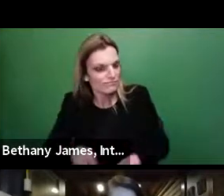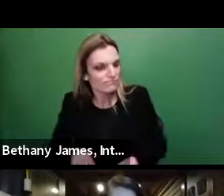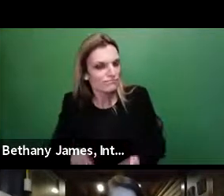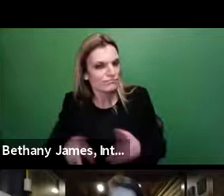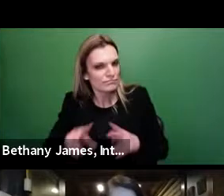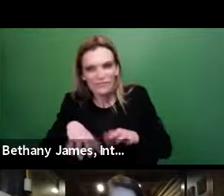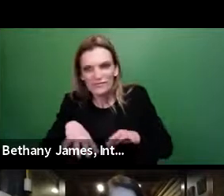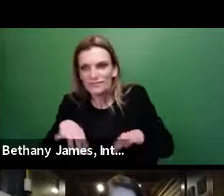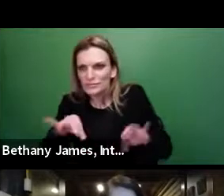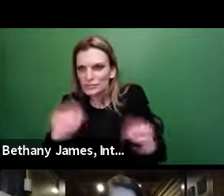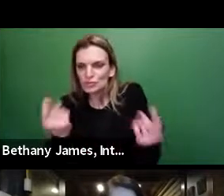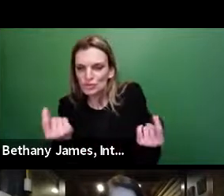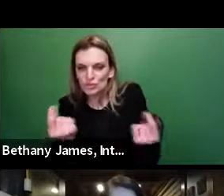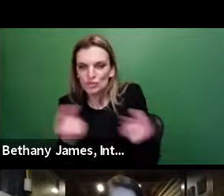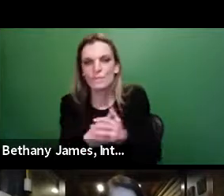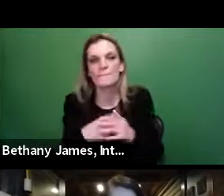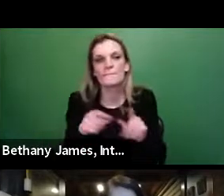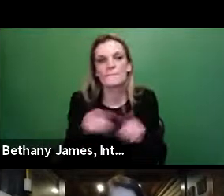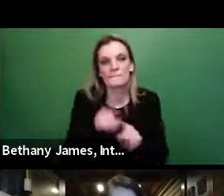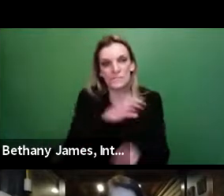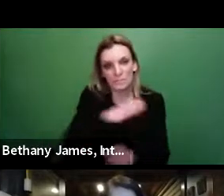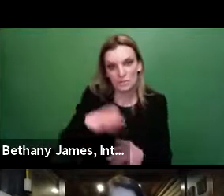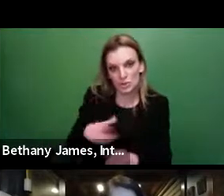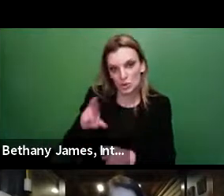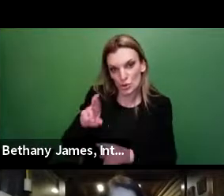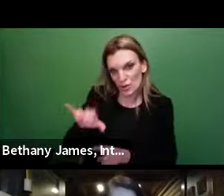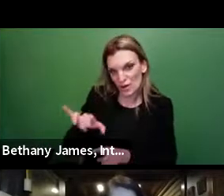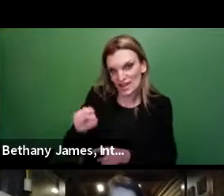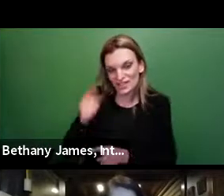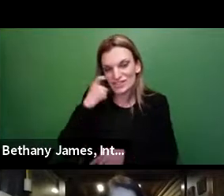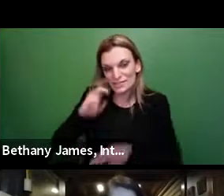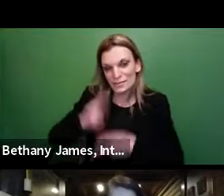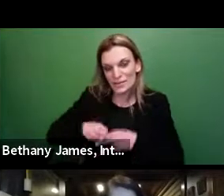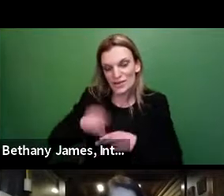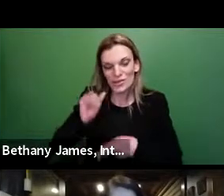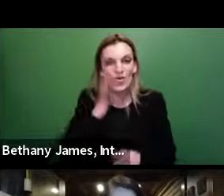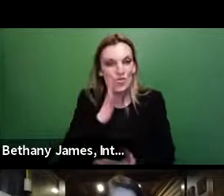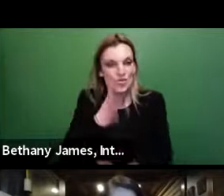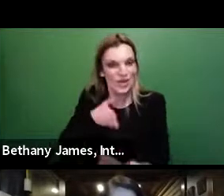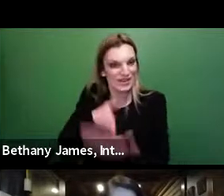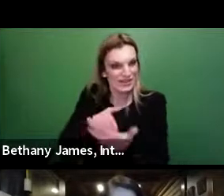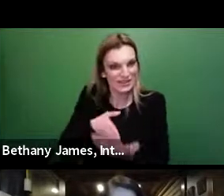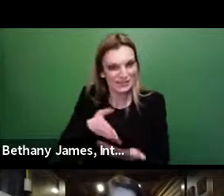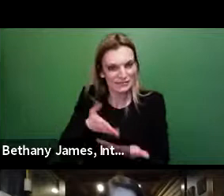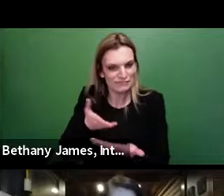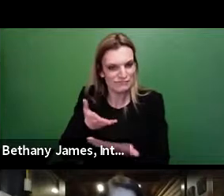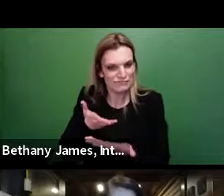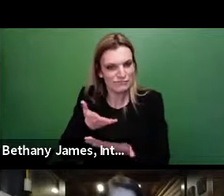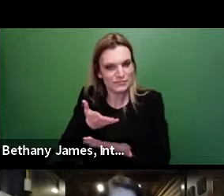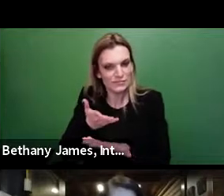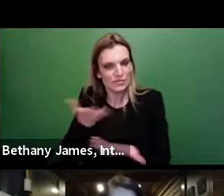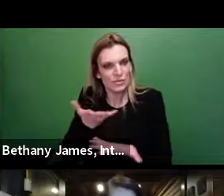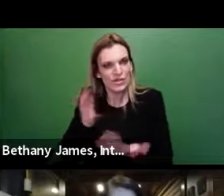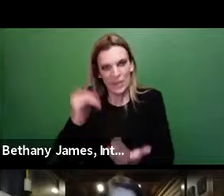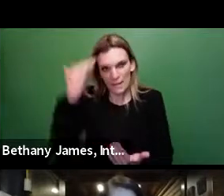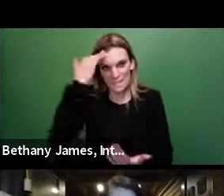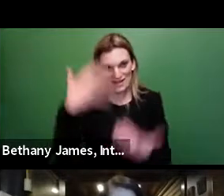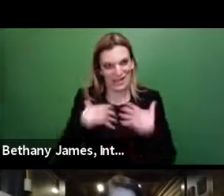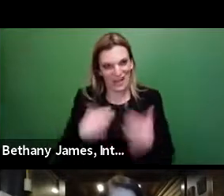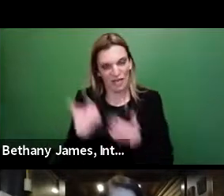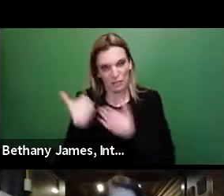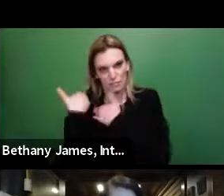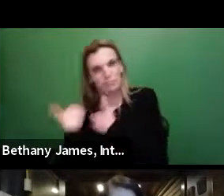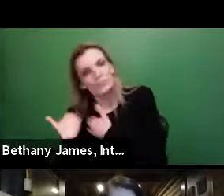was what Commissioner Reyes is talking about is the racism and what that has as a mental health burden,